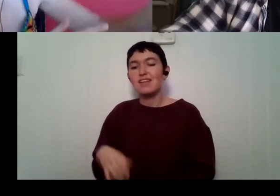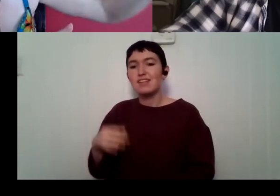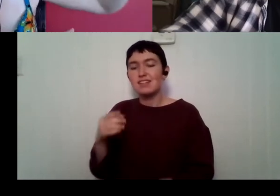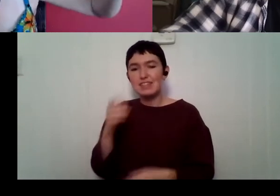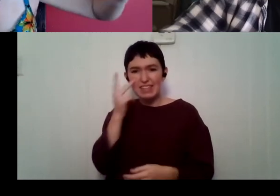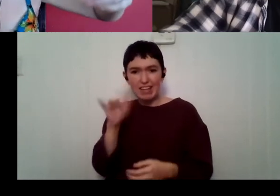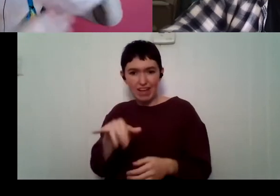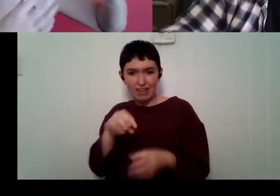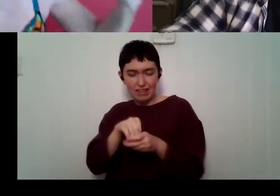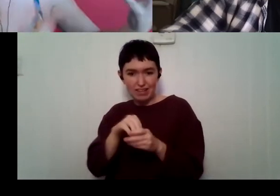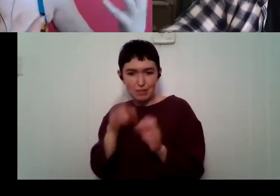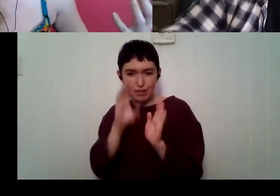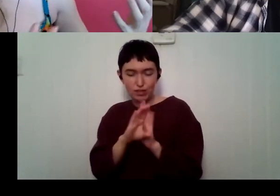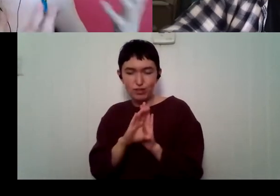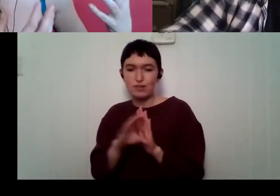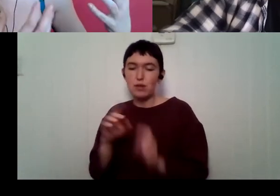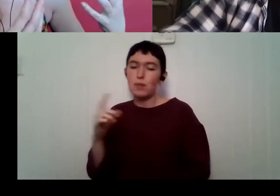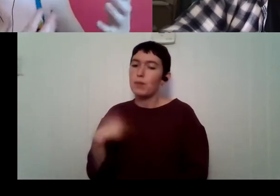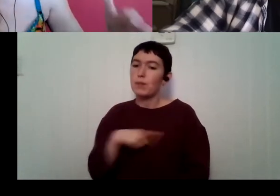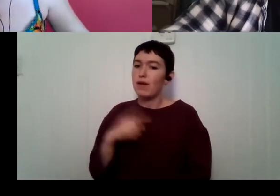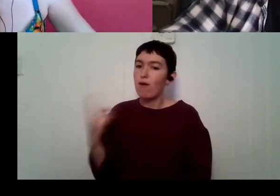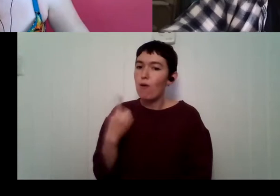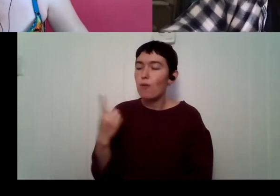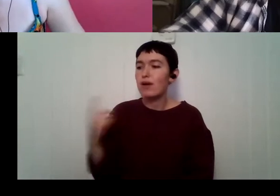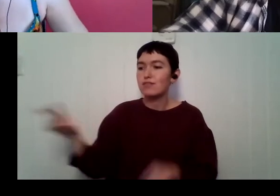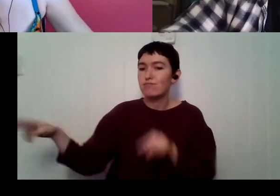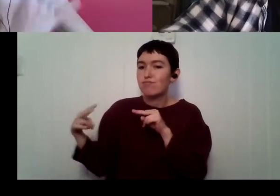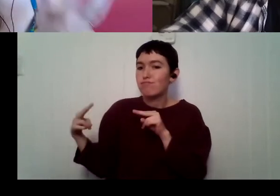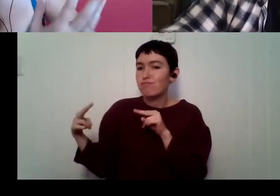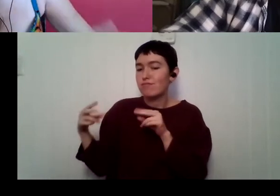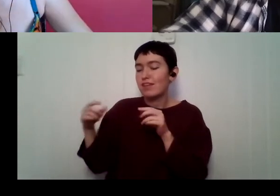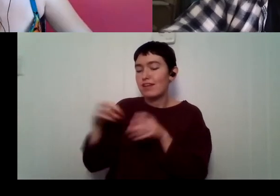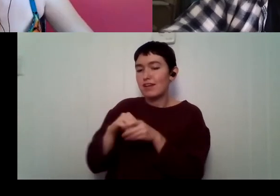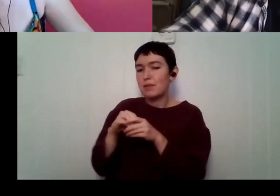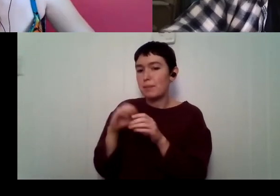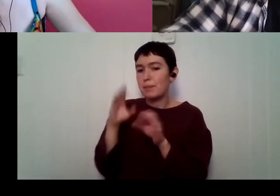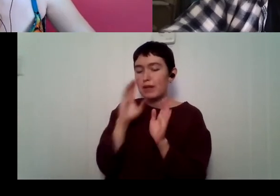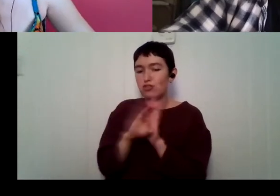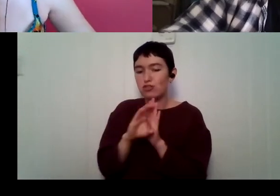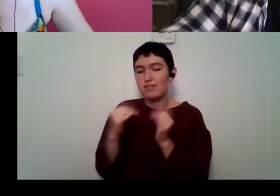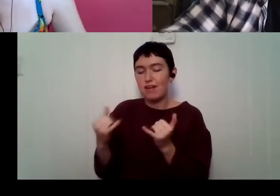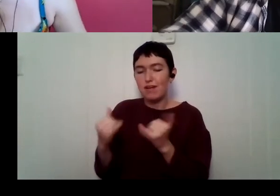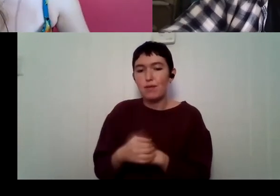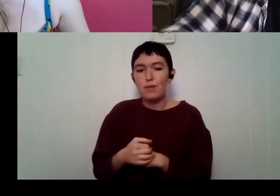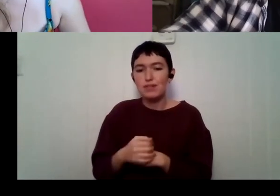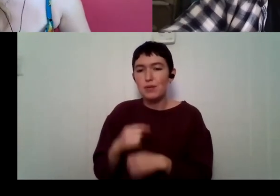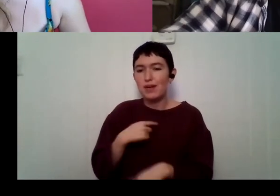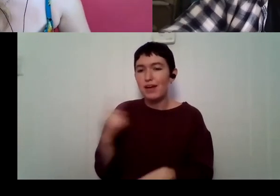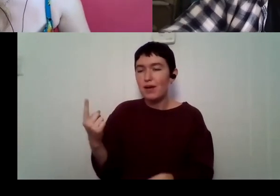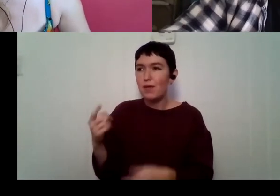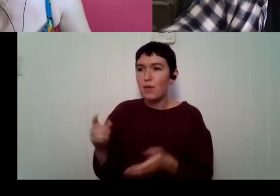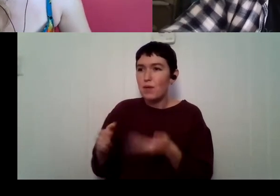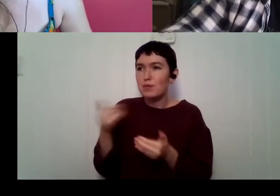questions. We look at each other, and it's always funny. I look at her and I just kind of almost start crying. It's, you